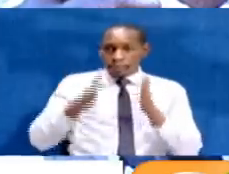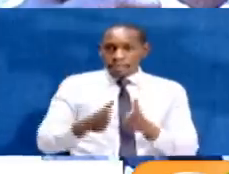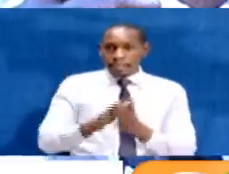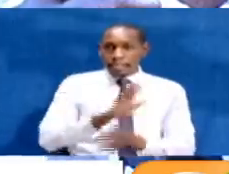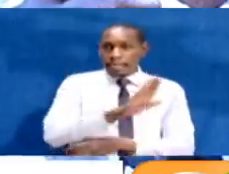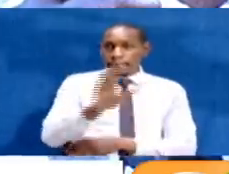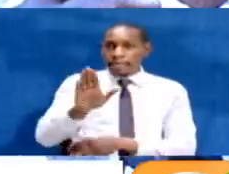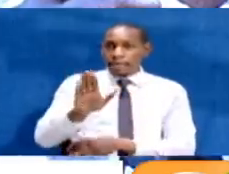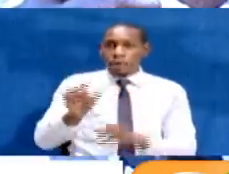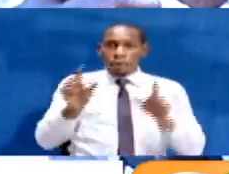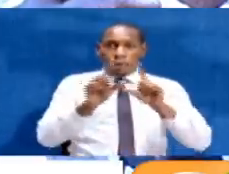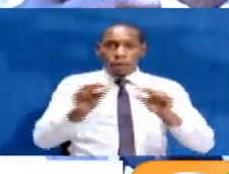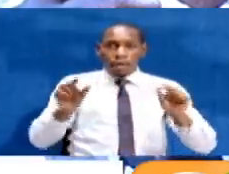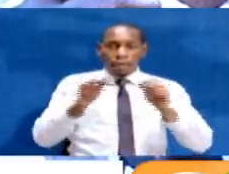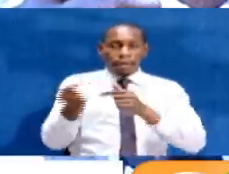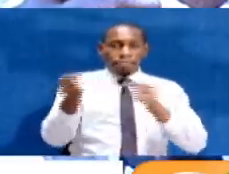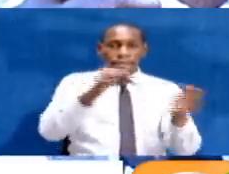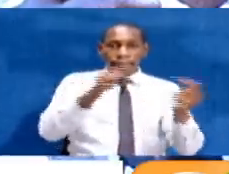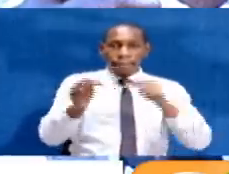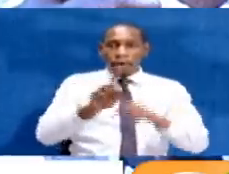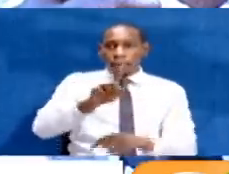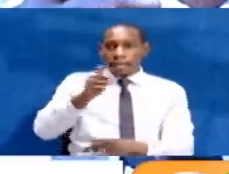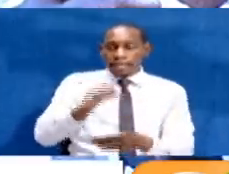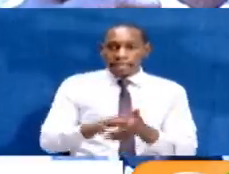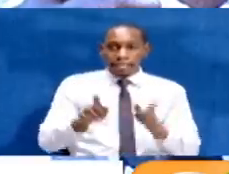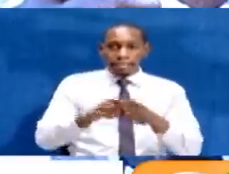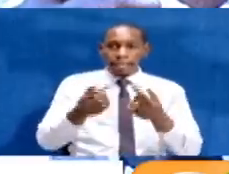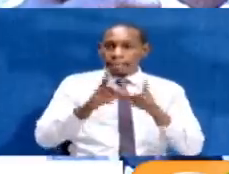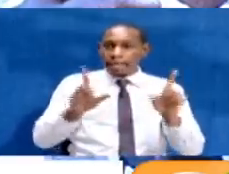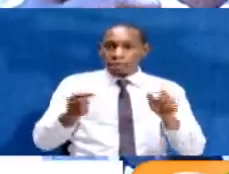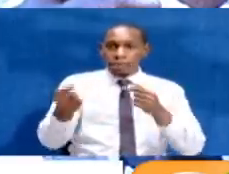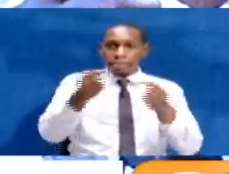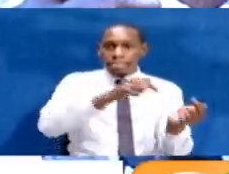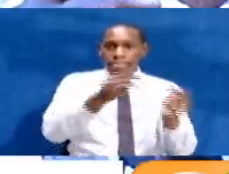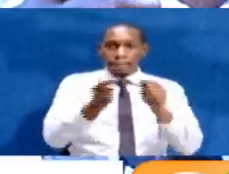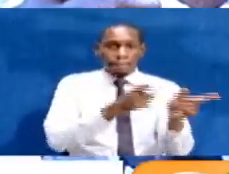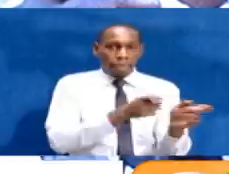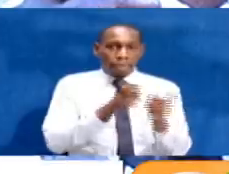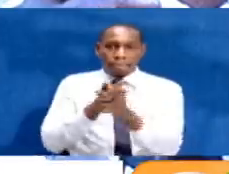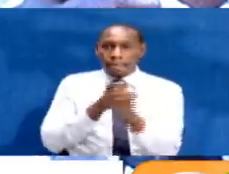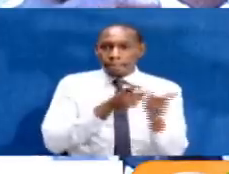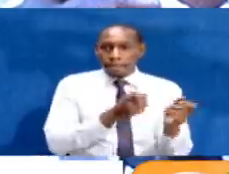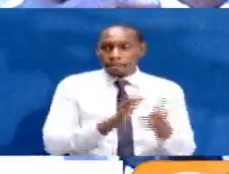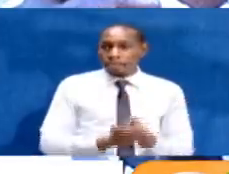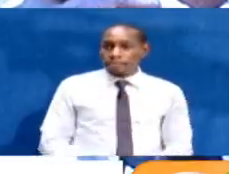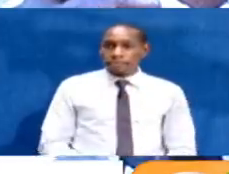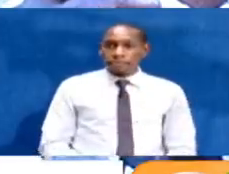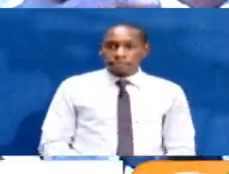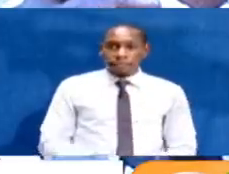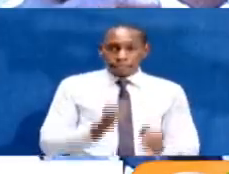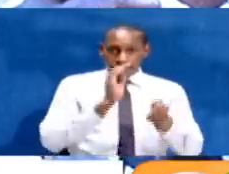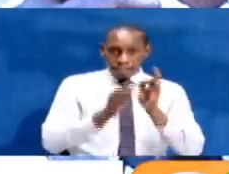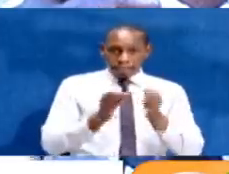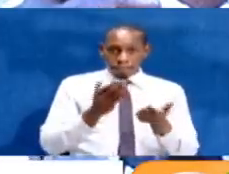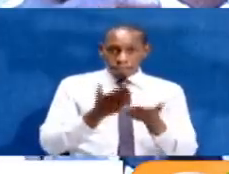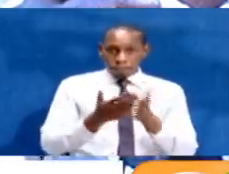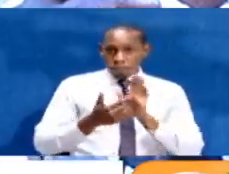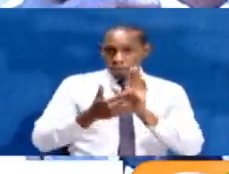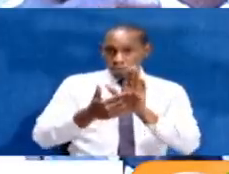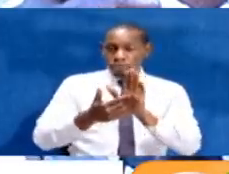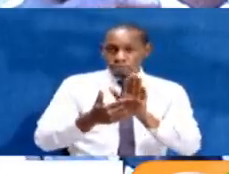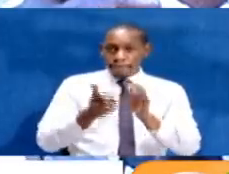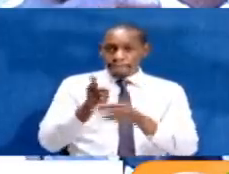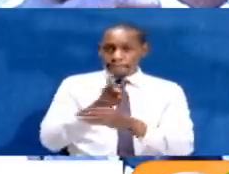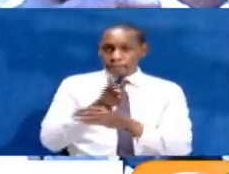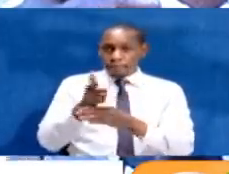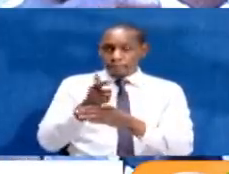politicians say about each other, the language they use against each other. I mean, if you played for them the